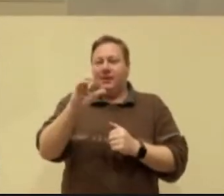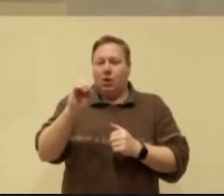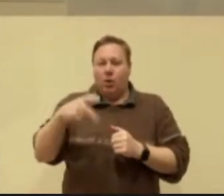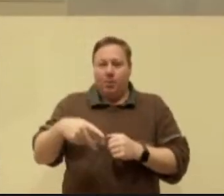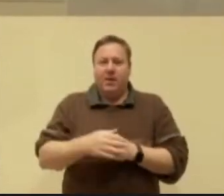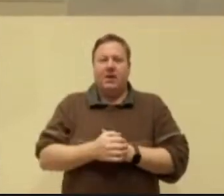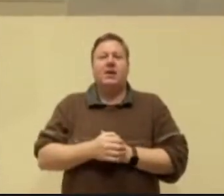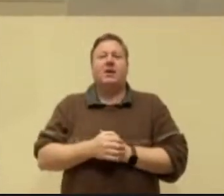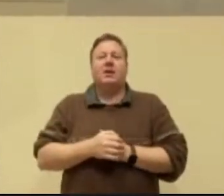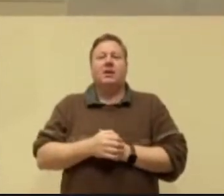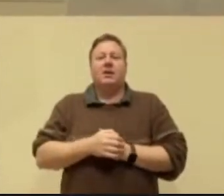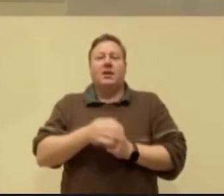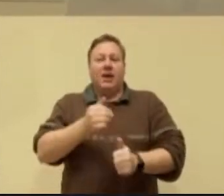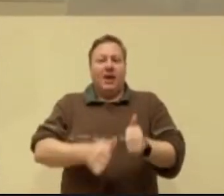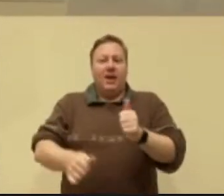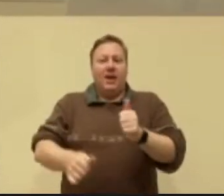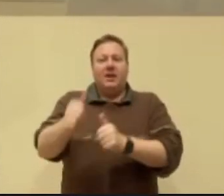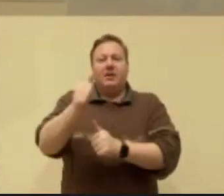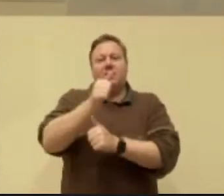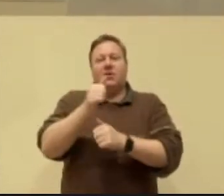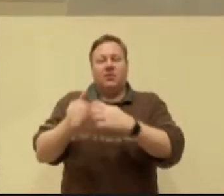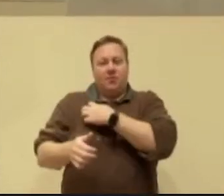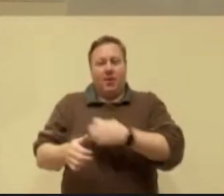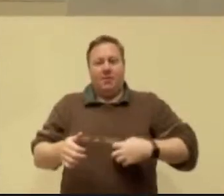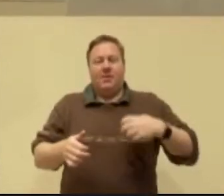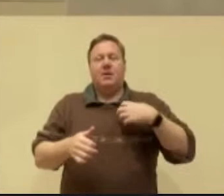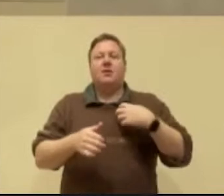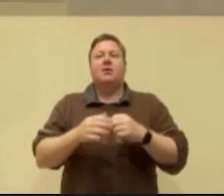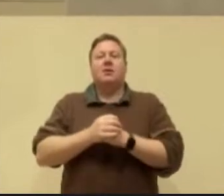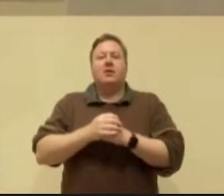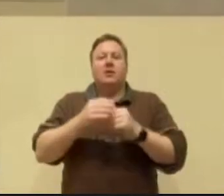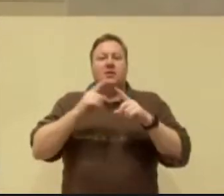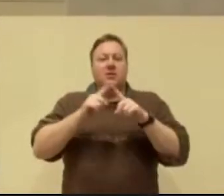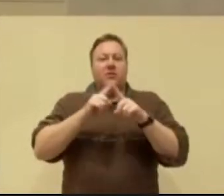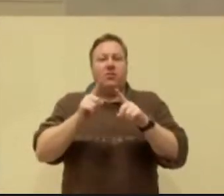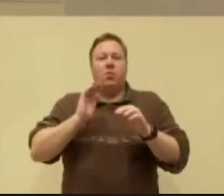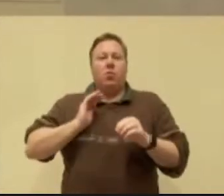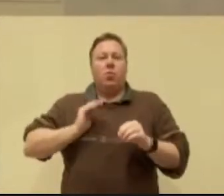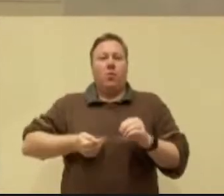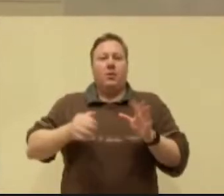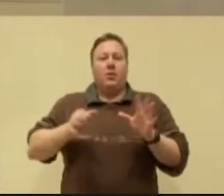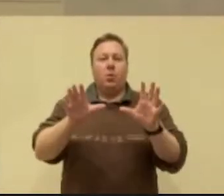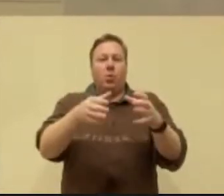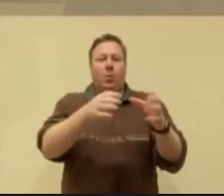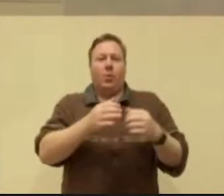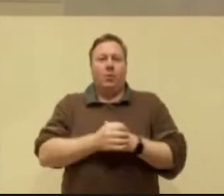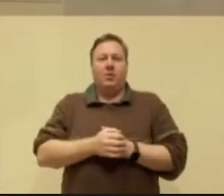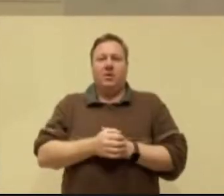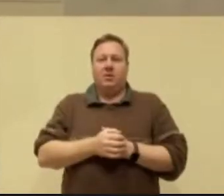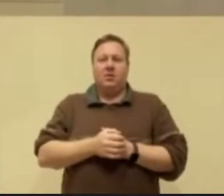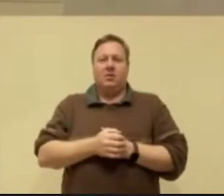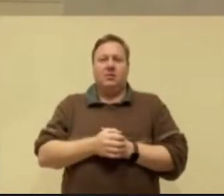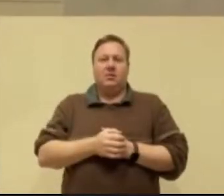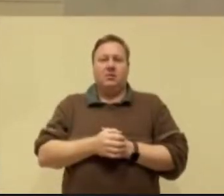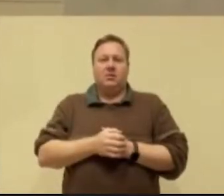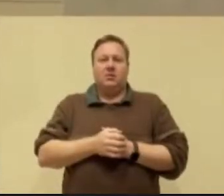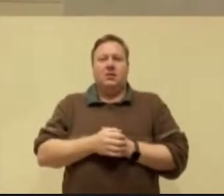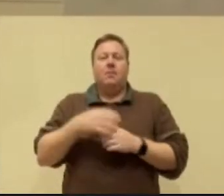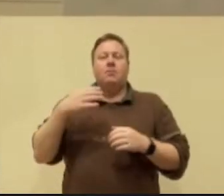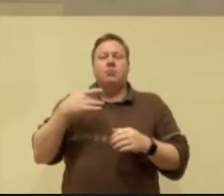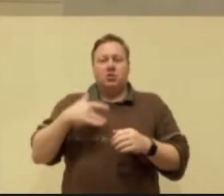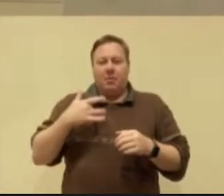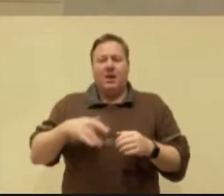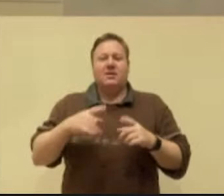media various women formations various officials from the various departments and the municipalities